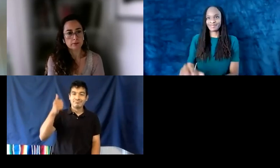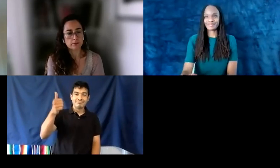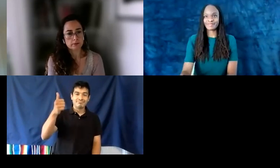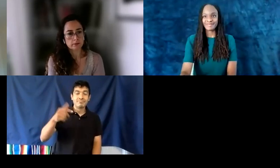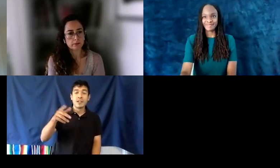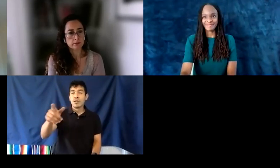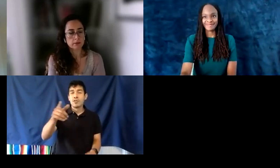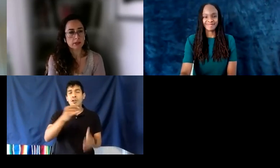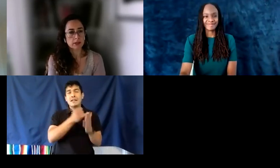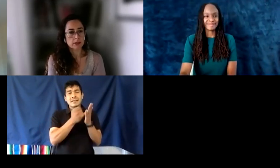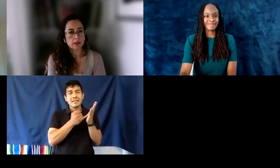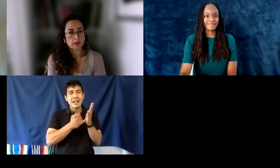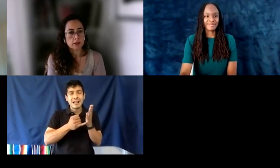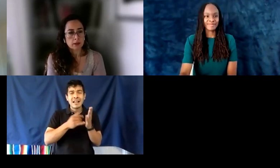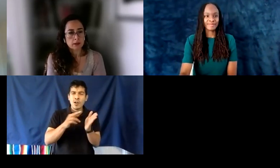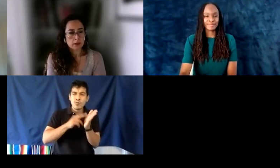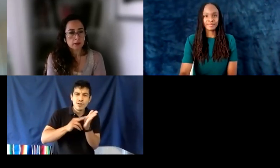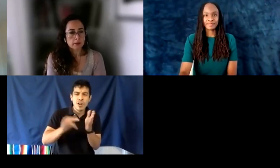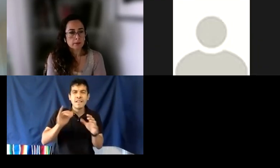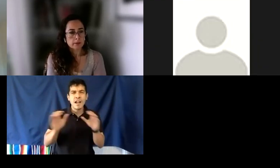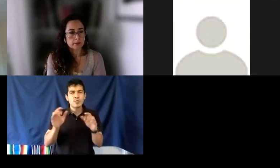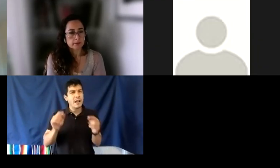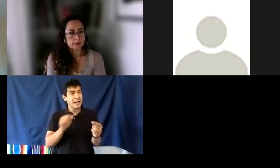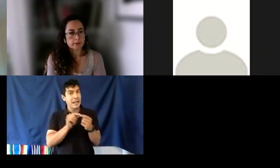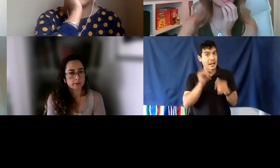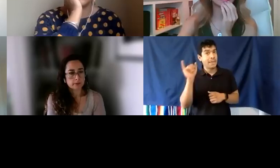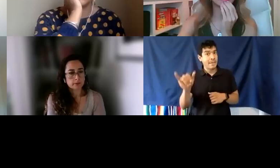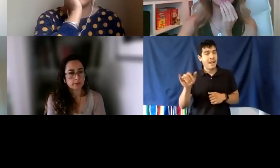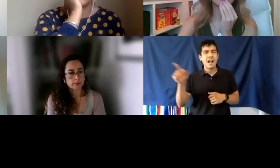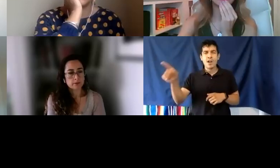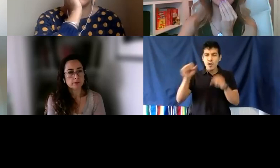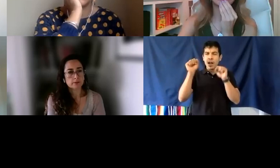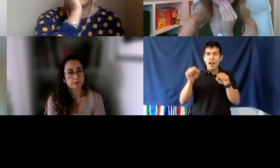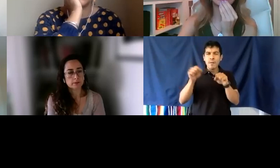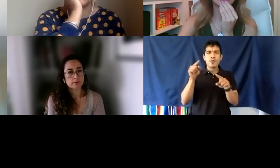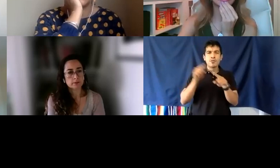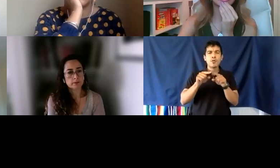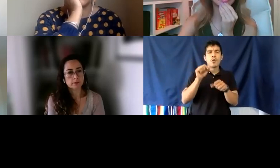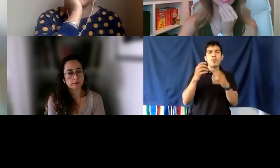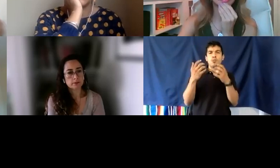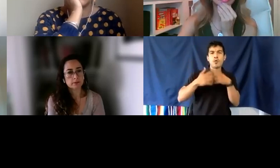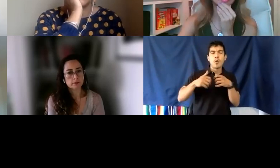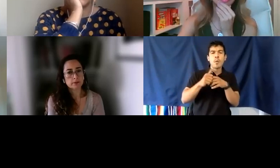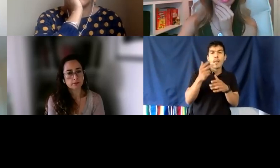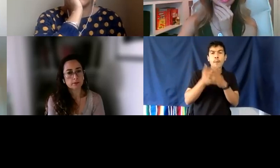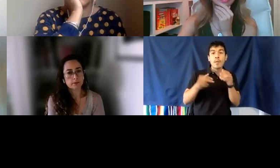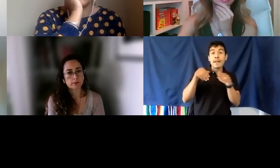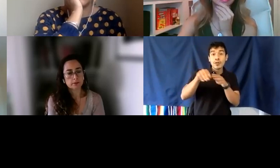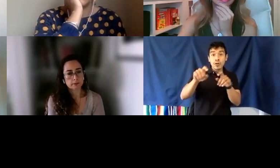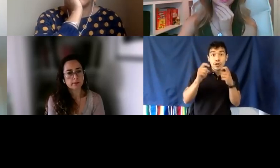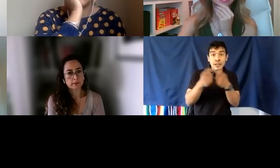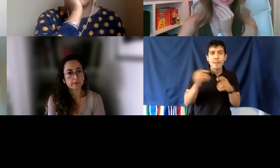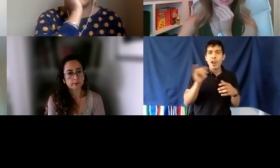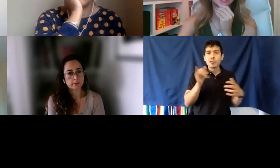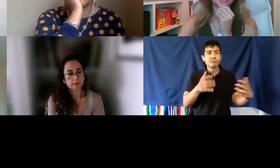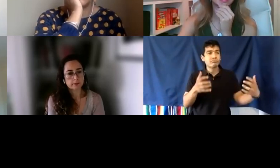designing research that is doing exactly this, right? And you're able to work both design from within your team and also collaborate with the